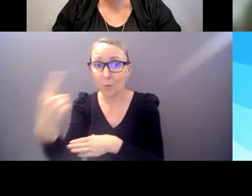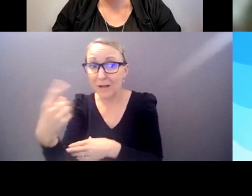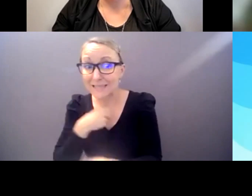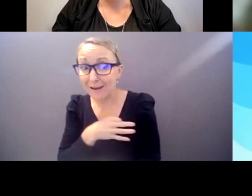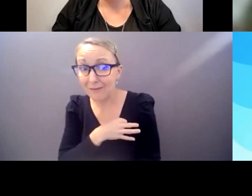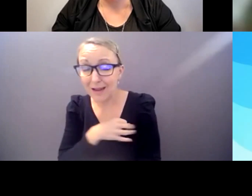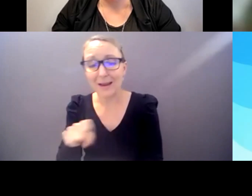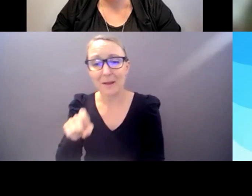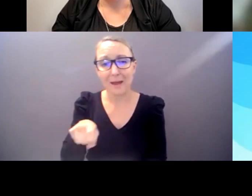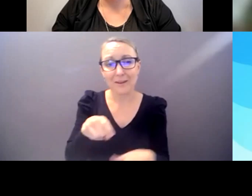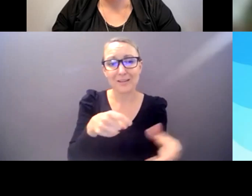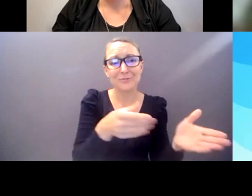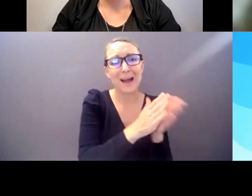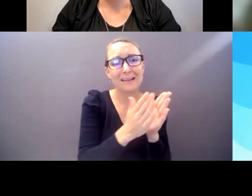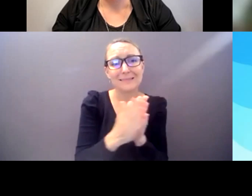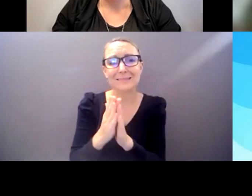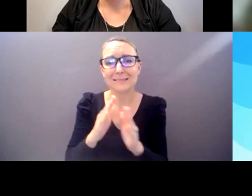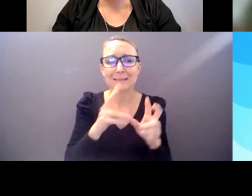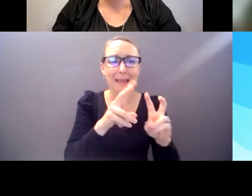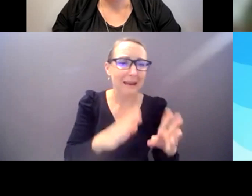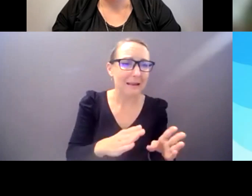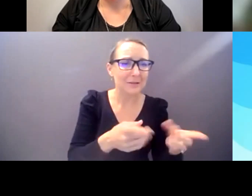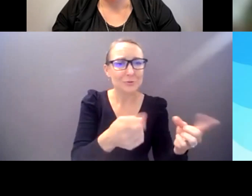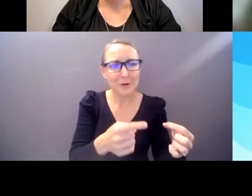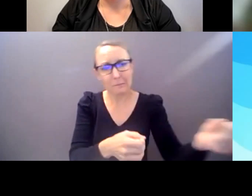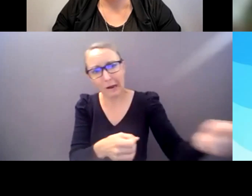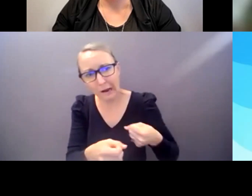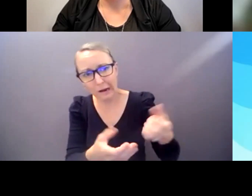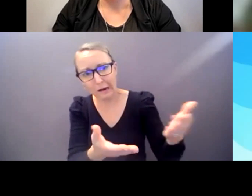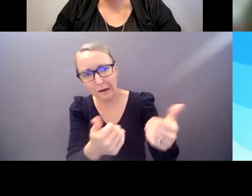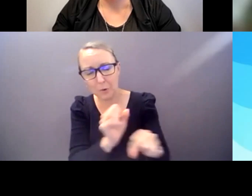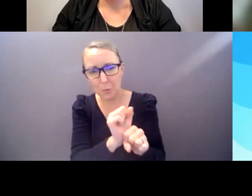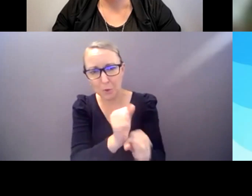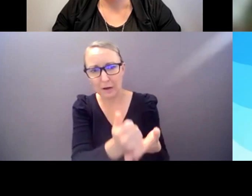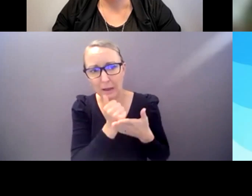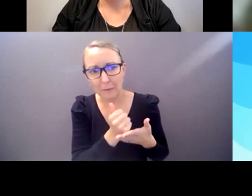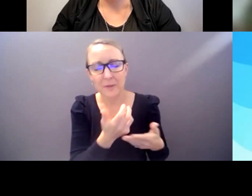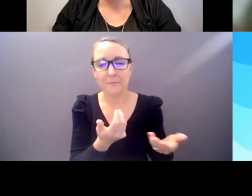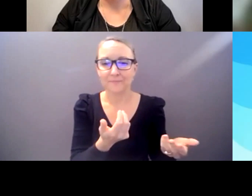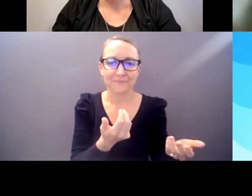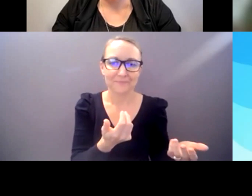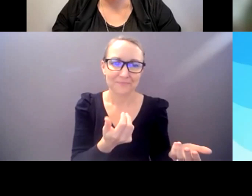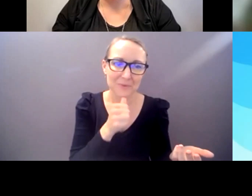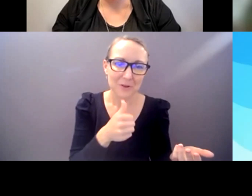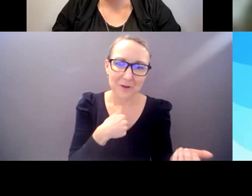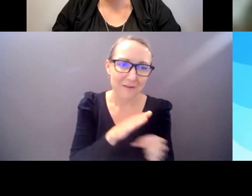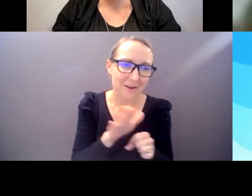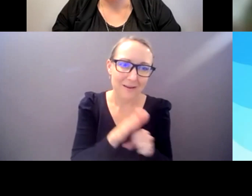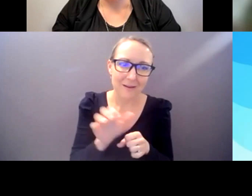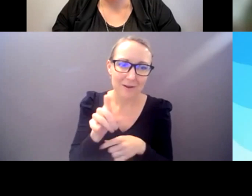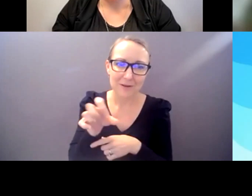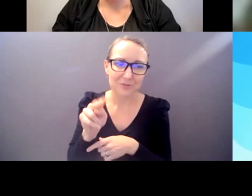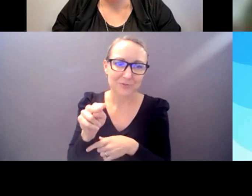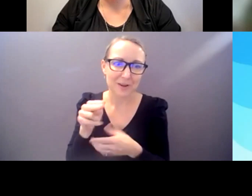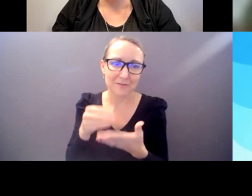pull all kinds of analysts from their jobs to help with this. And there is not sufficient administrative